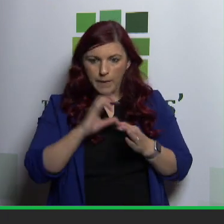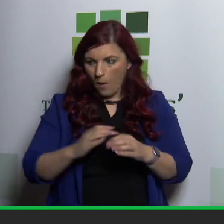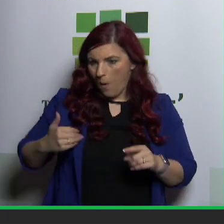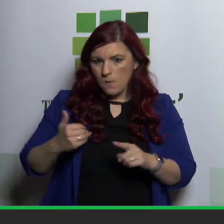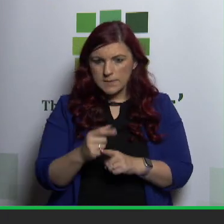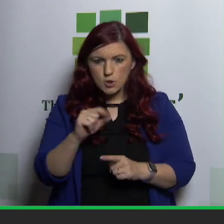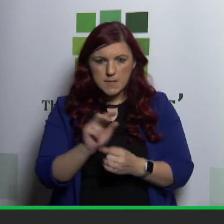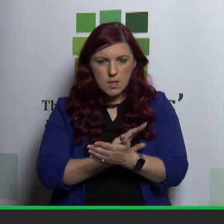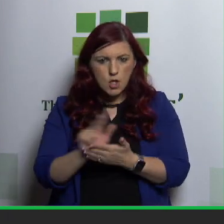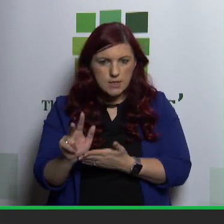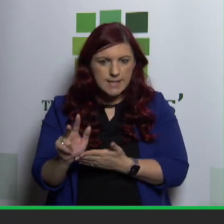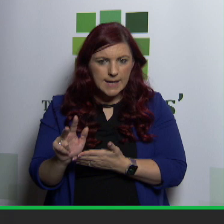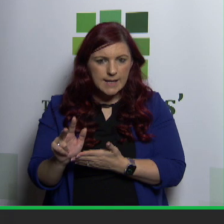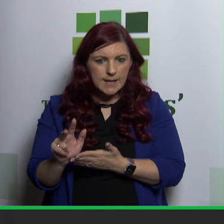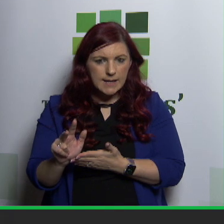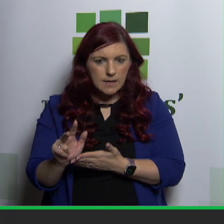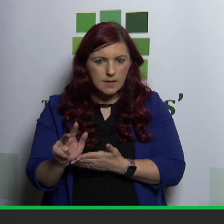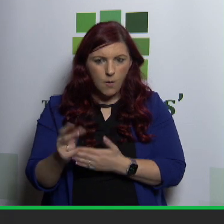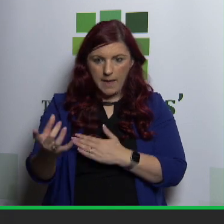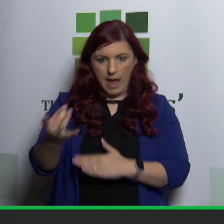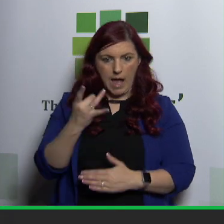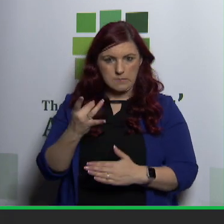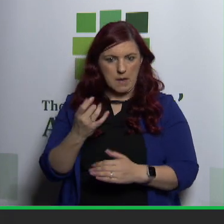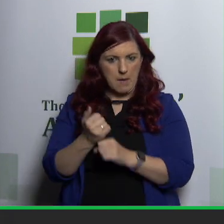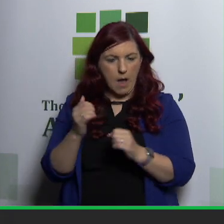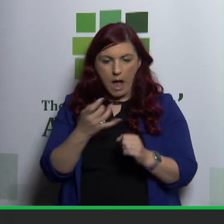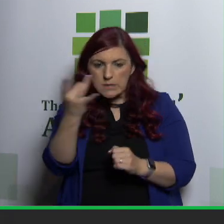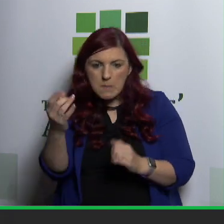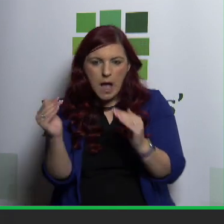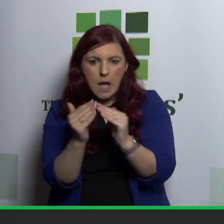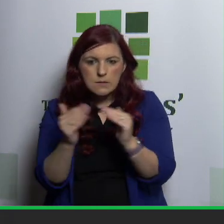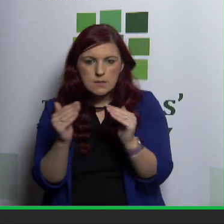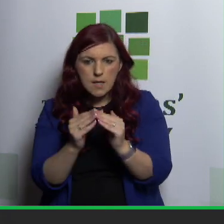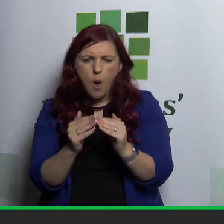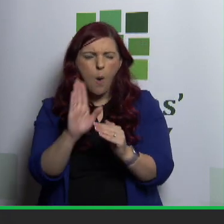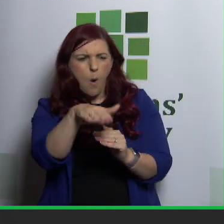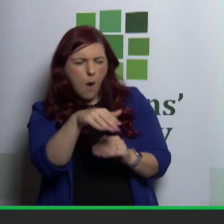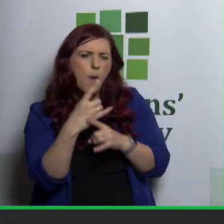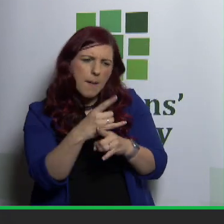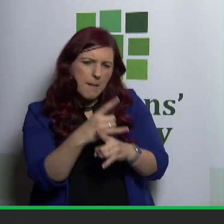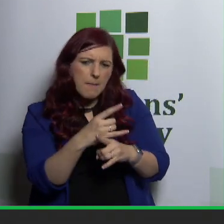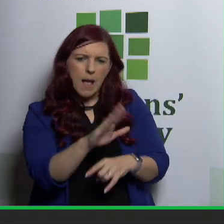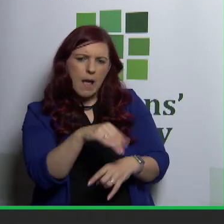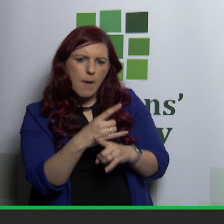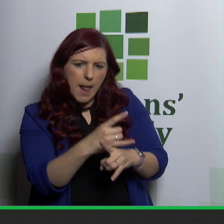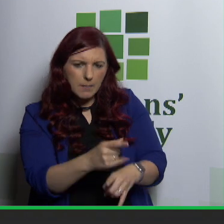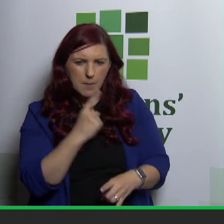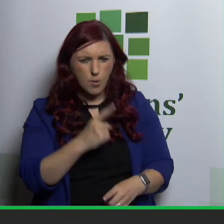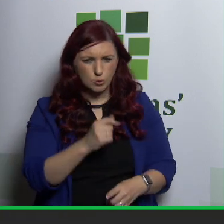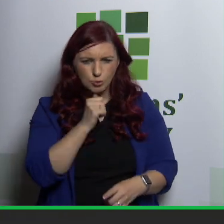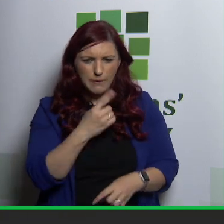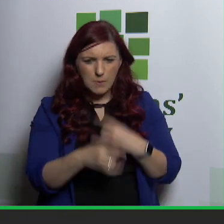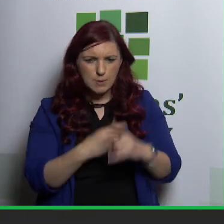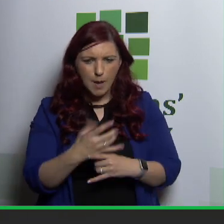since 2013. We asked them about the house and they said, yeah, well, we're helping you, but it wasn't coming across because then they kept